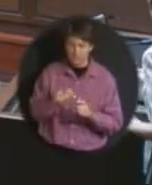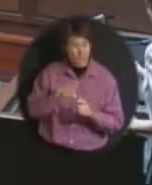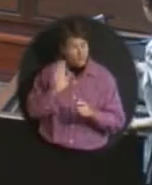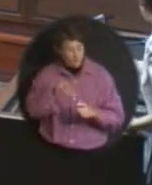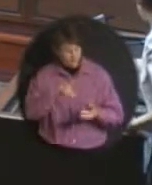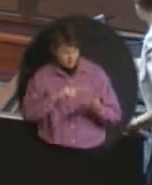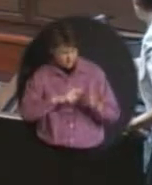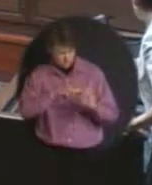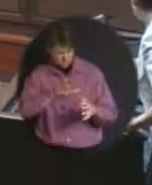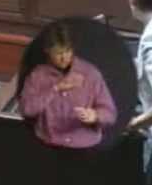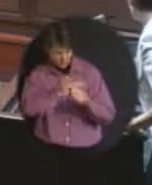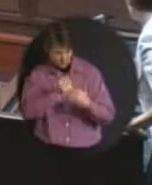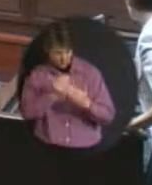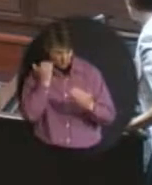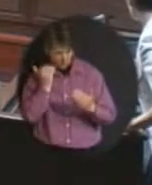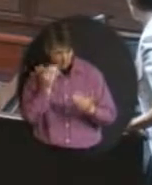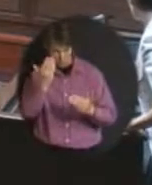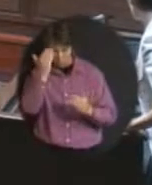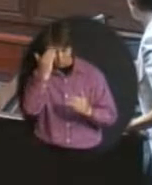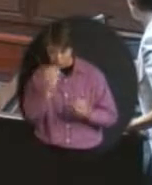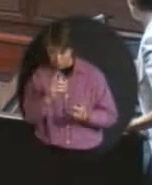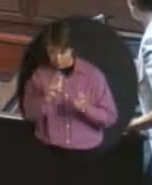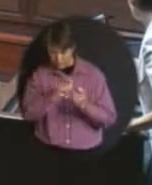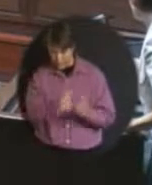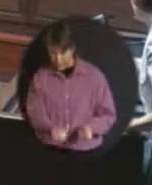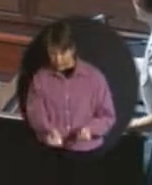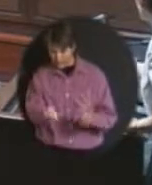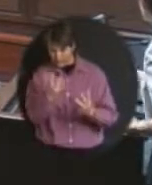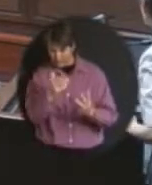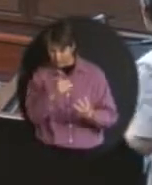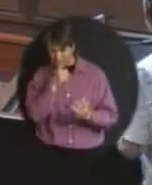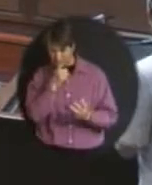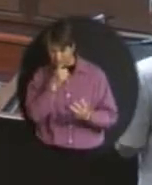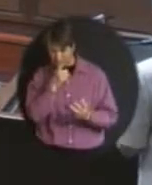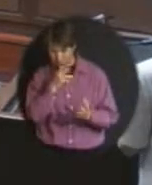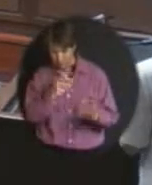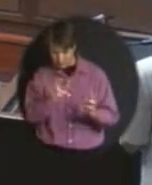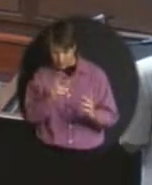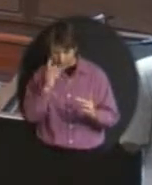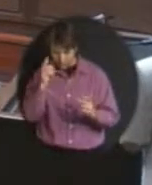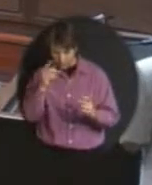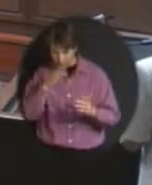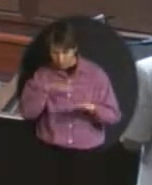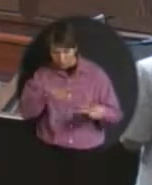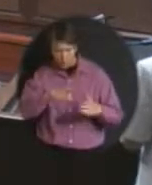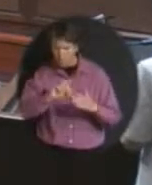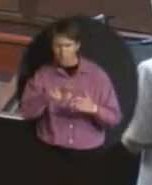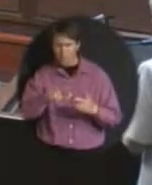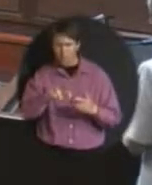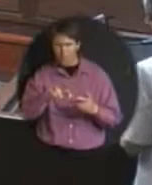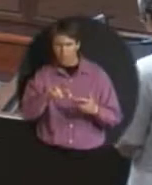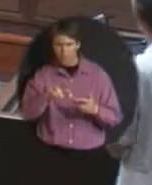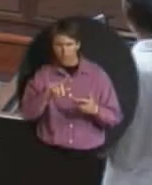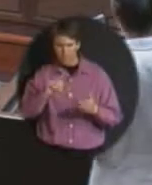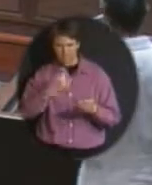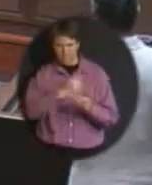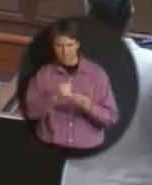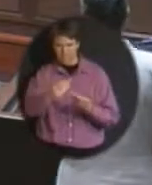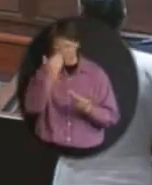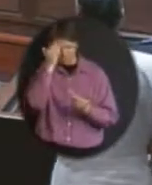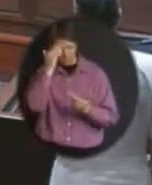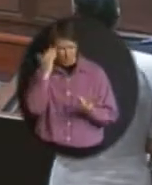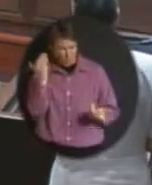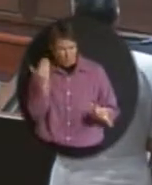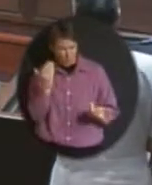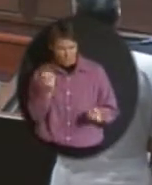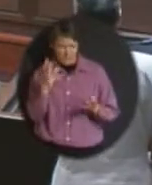make a reservation ahead of time so that you know how many lunches to prepare? Or do you just, after the first week, they figure it out?